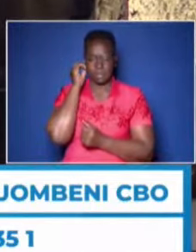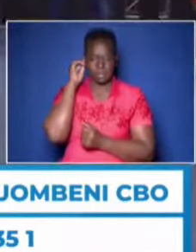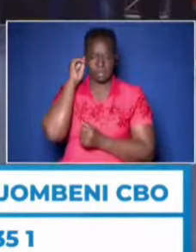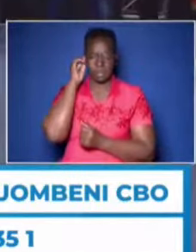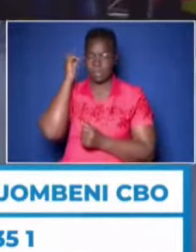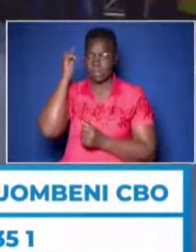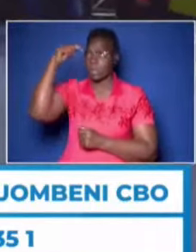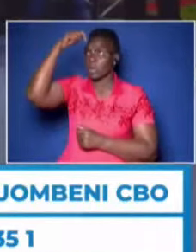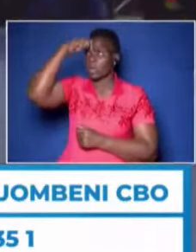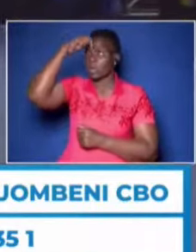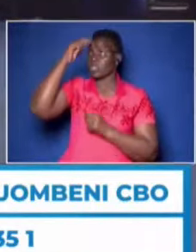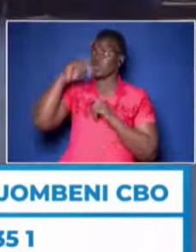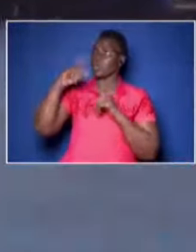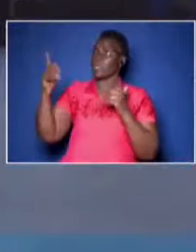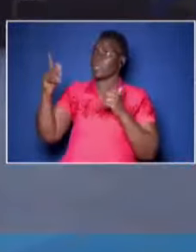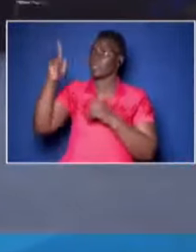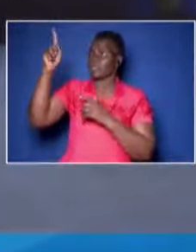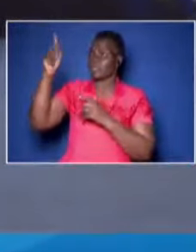wisdom